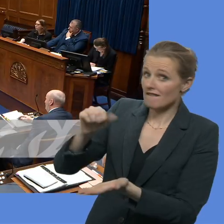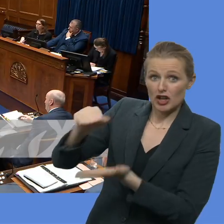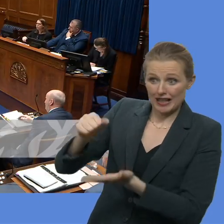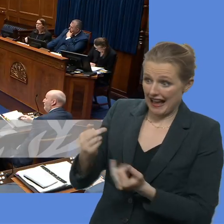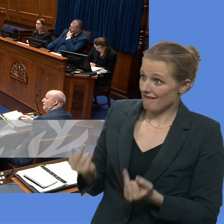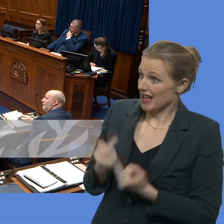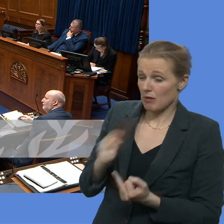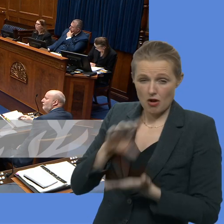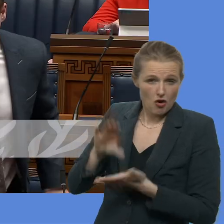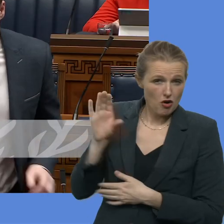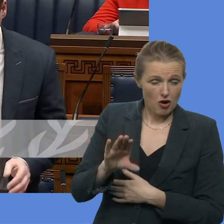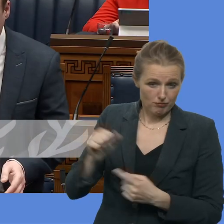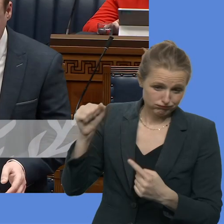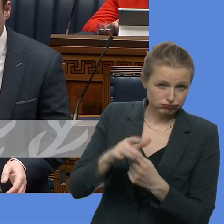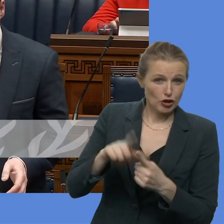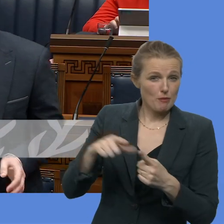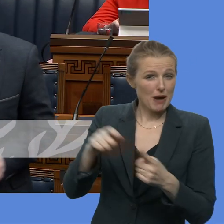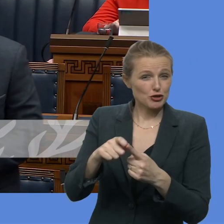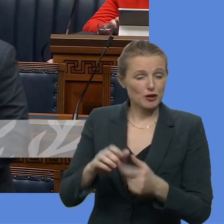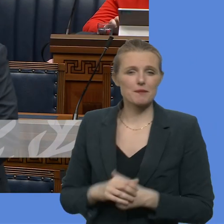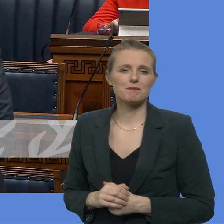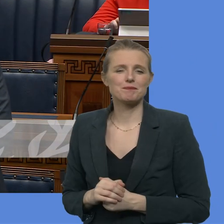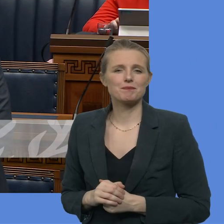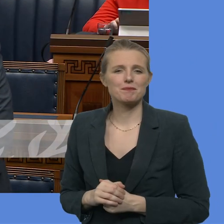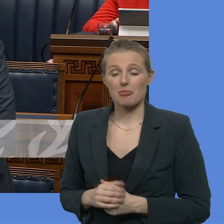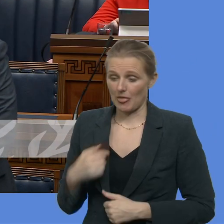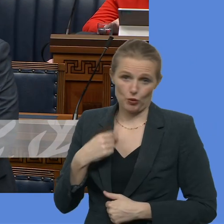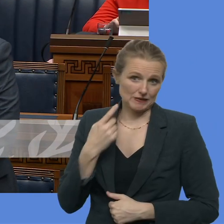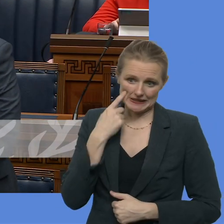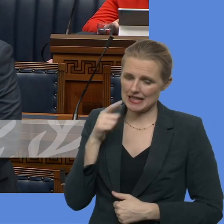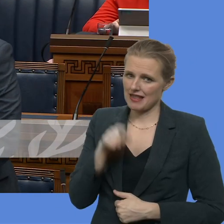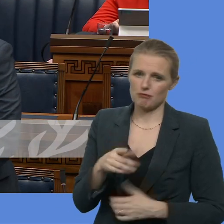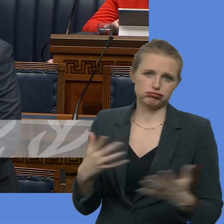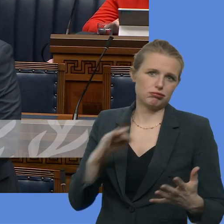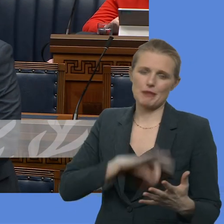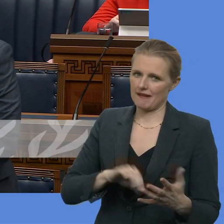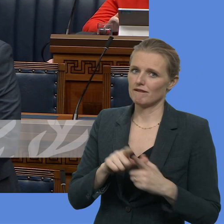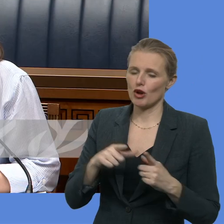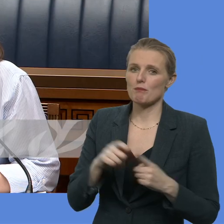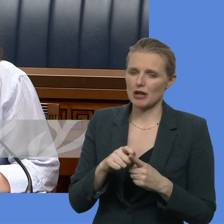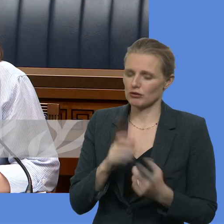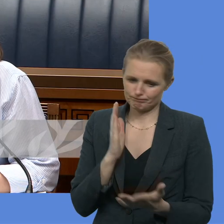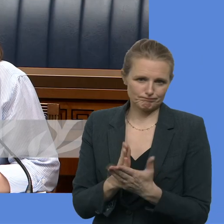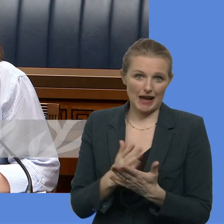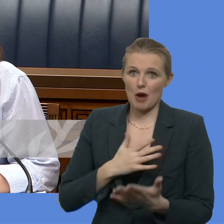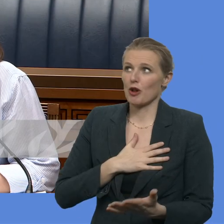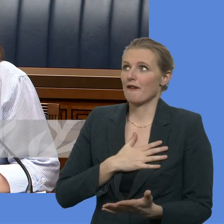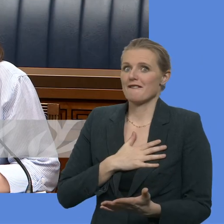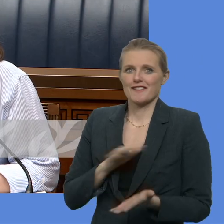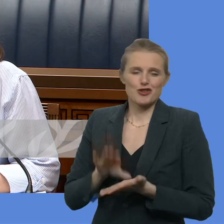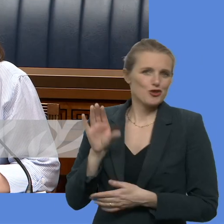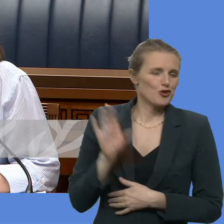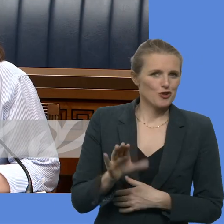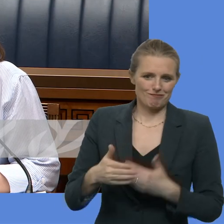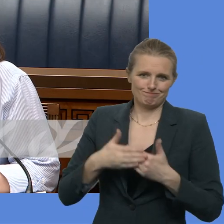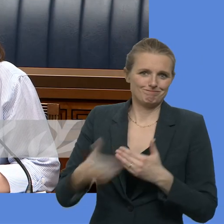Minister. Well, look, we've certainly seen the benefit of this moving forward, and I would very much like to be in that position to provide